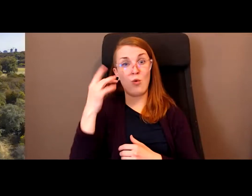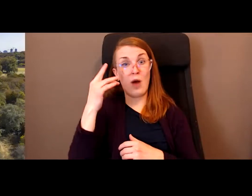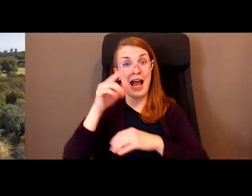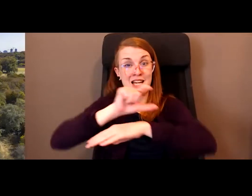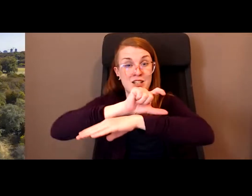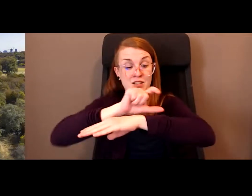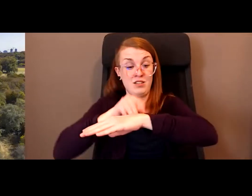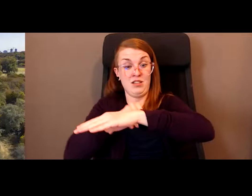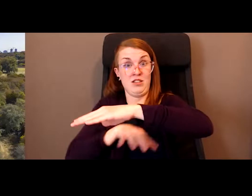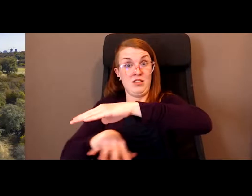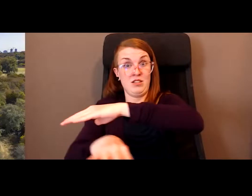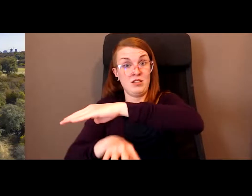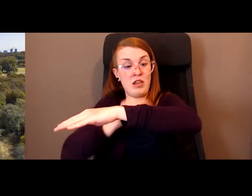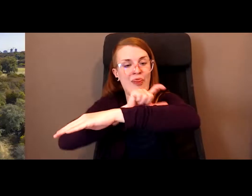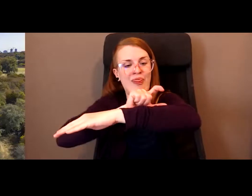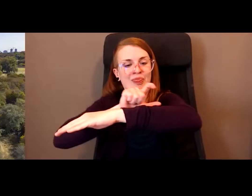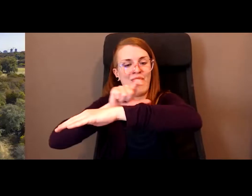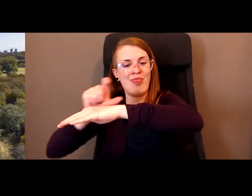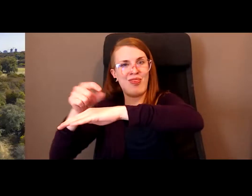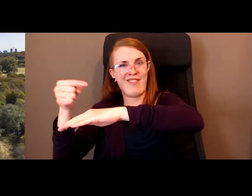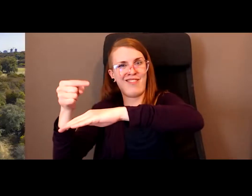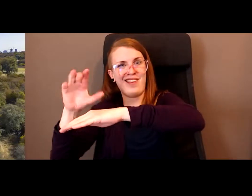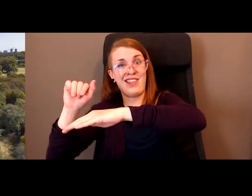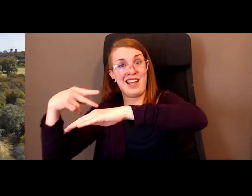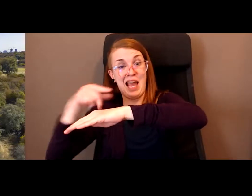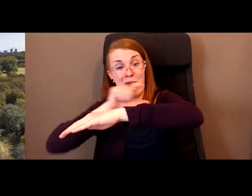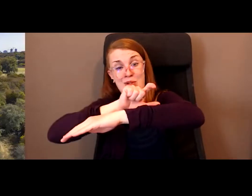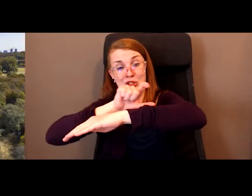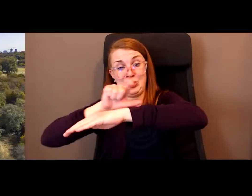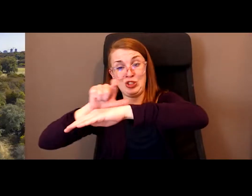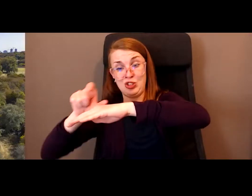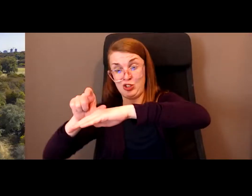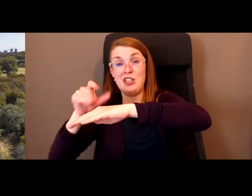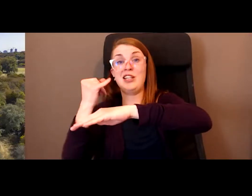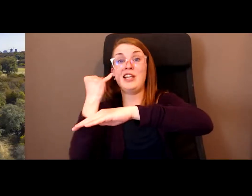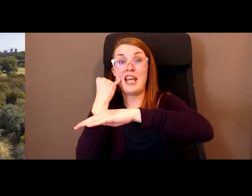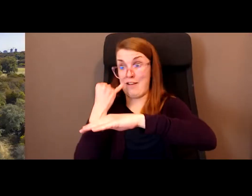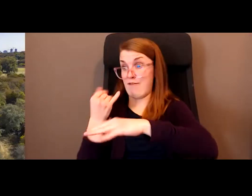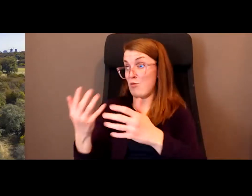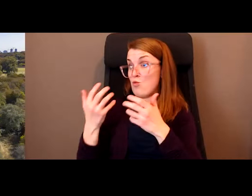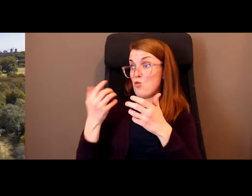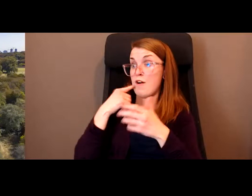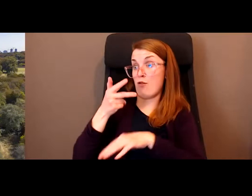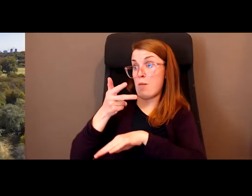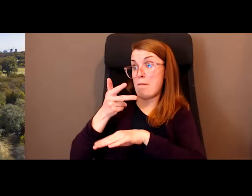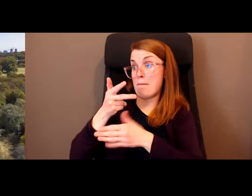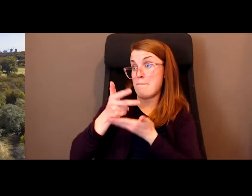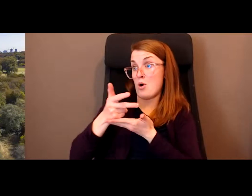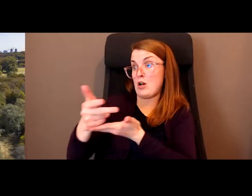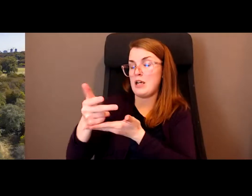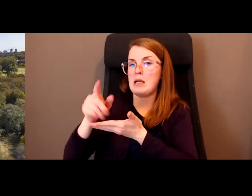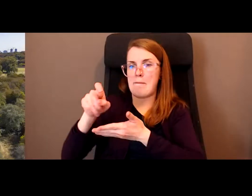And if it was used for parking, there would need to be improvements to it. No matter what happens